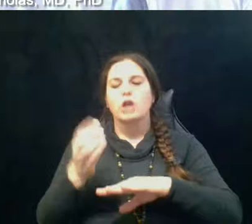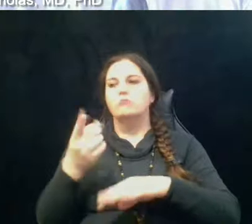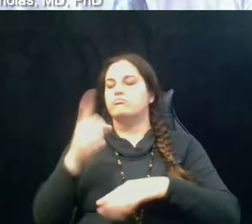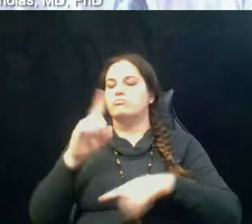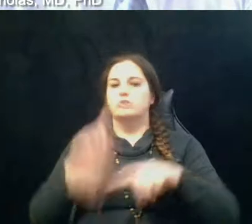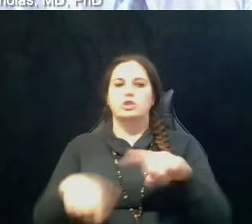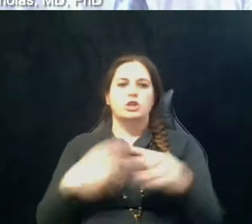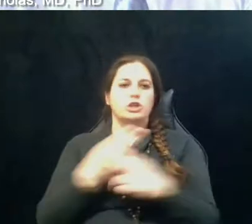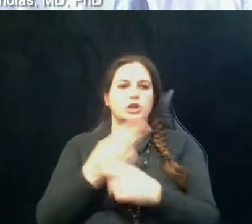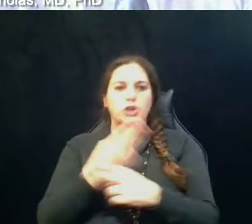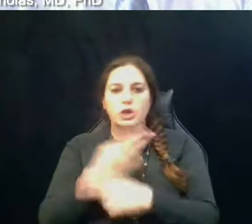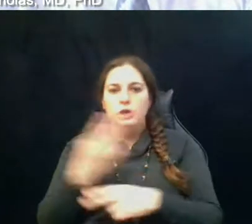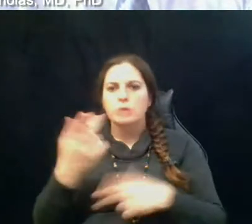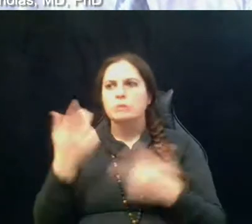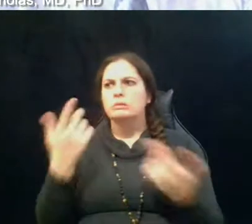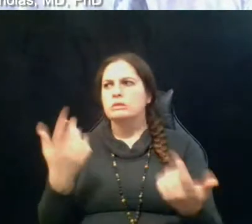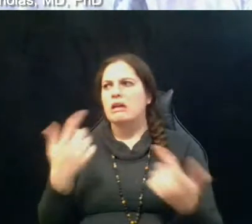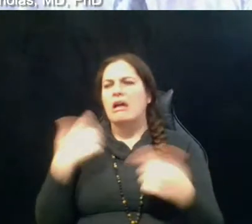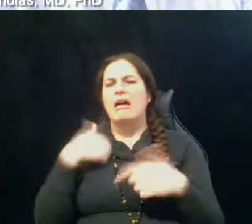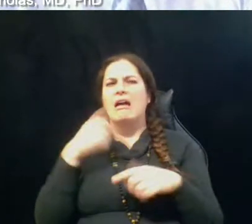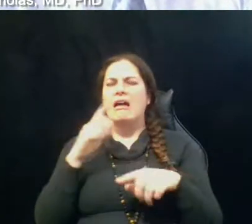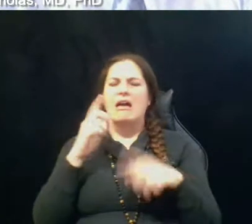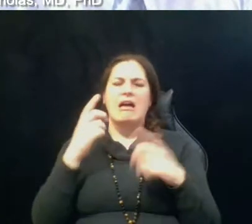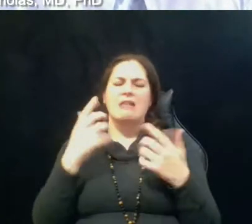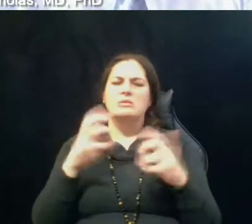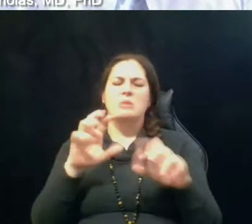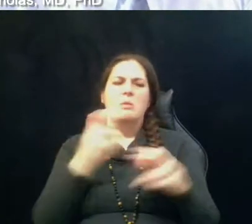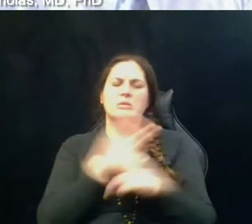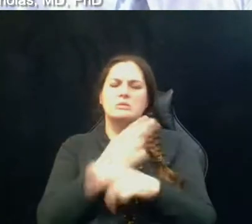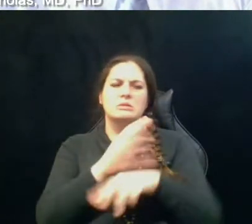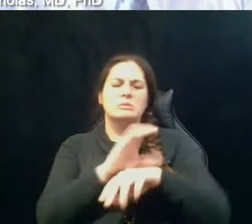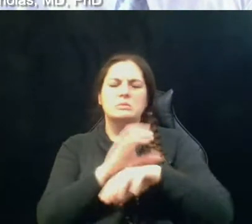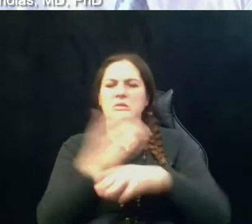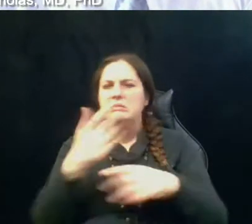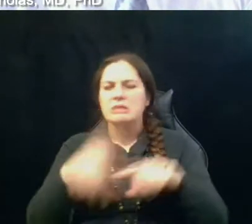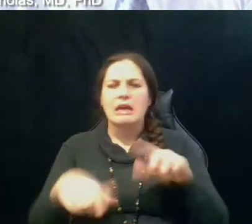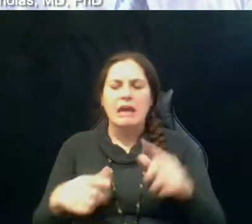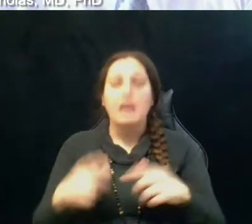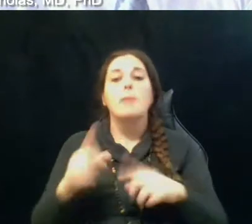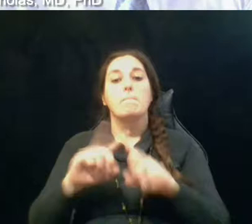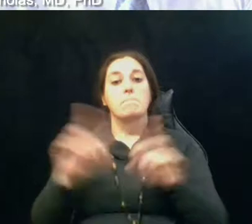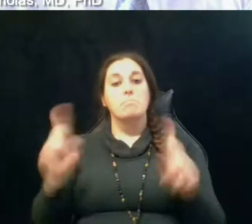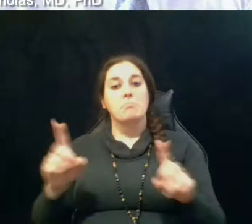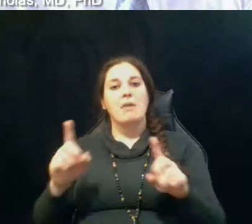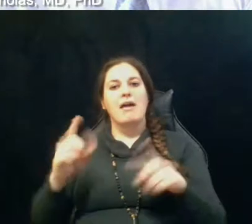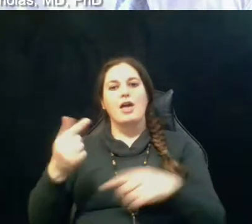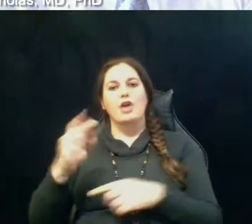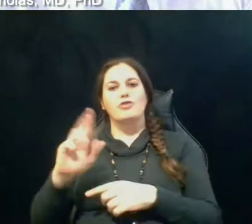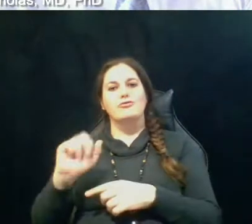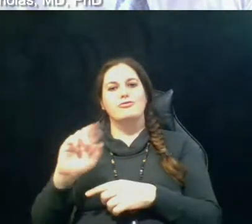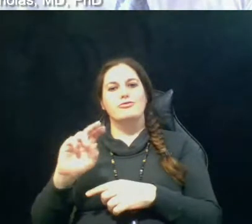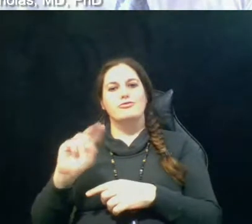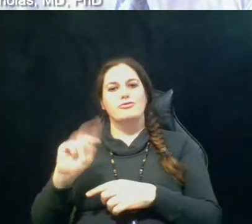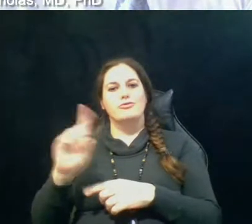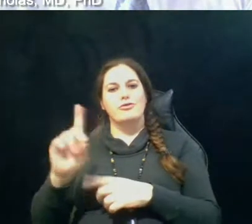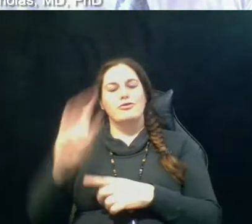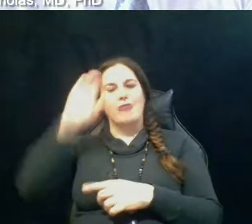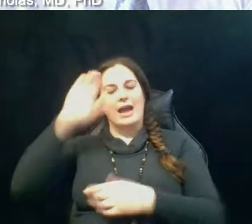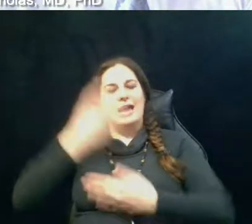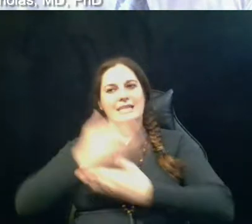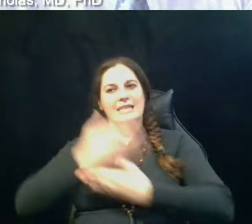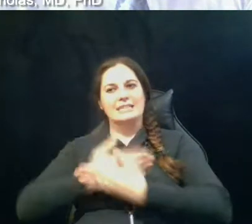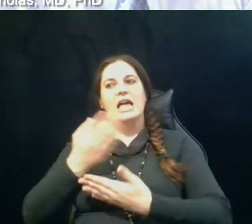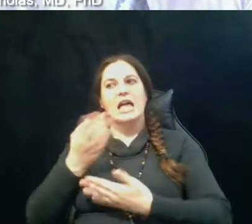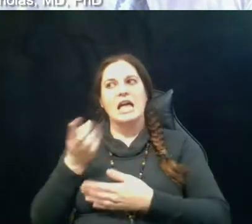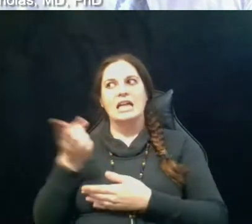to deal with getting onto the computer, but I was able to give her grandson this number and have him help her